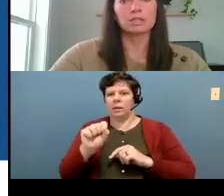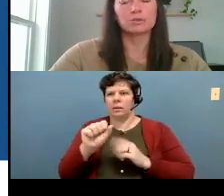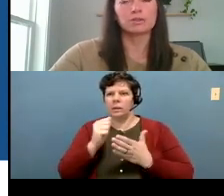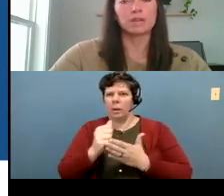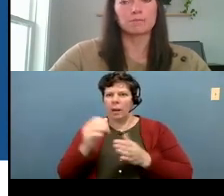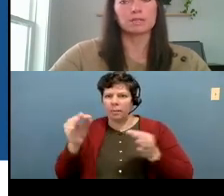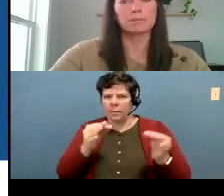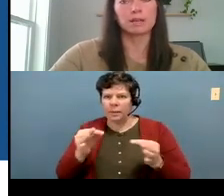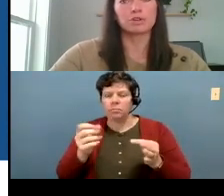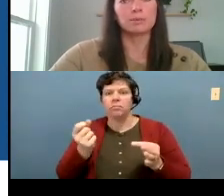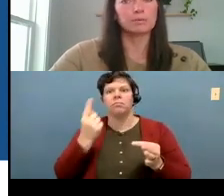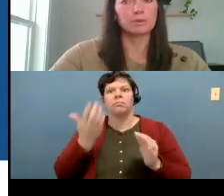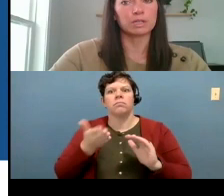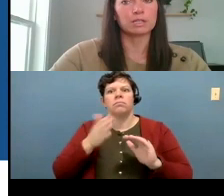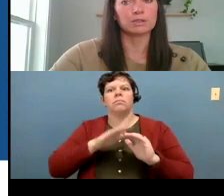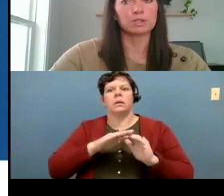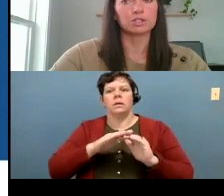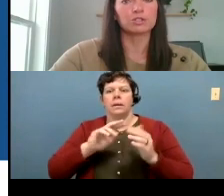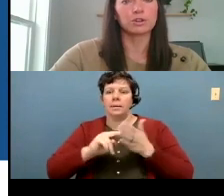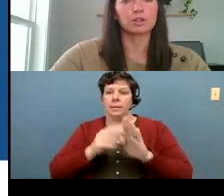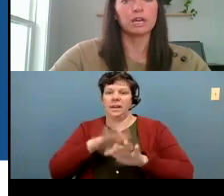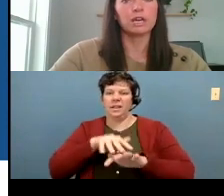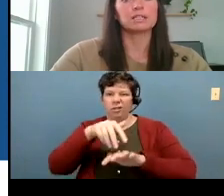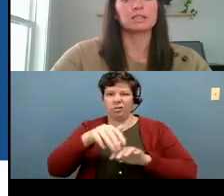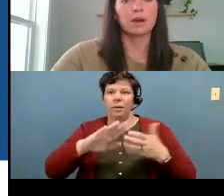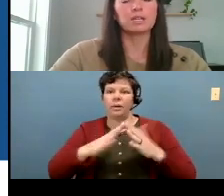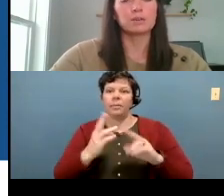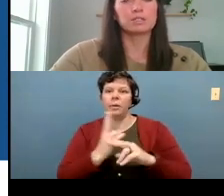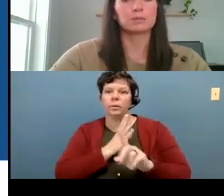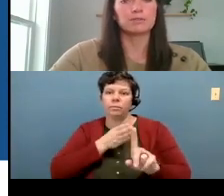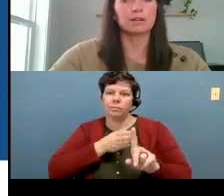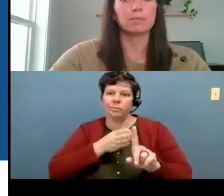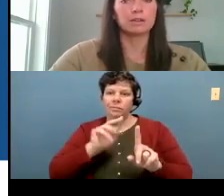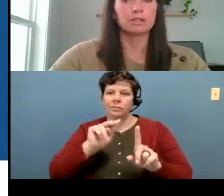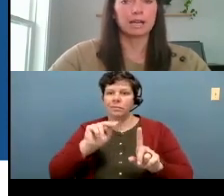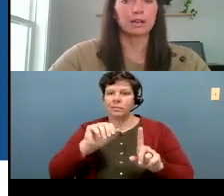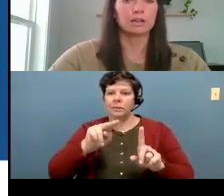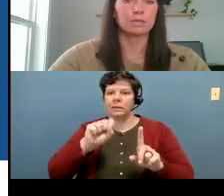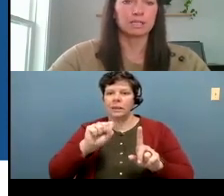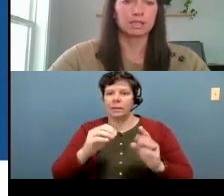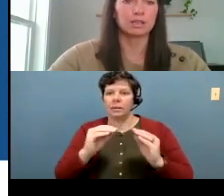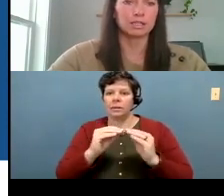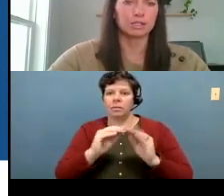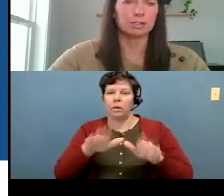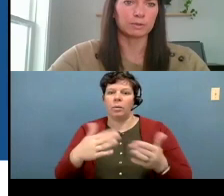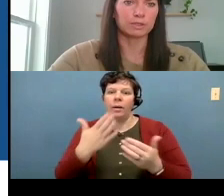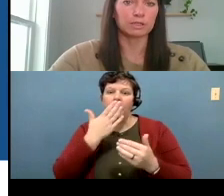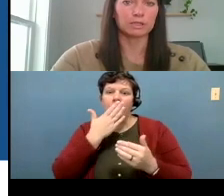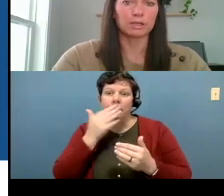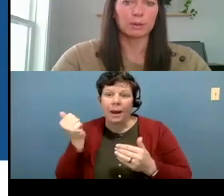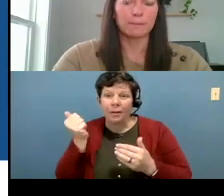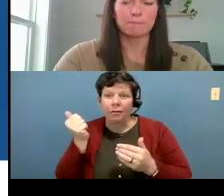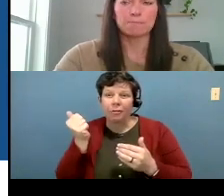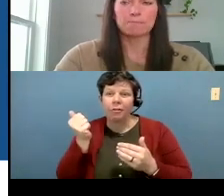increased the use of NamUs by tribal communities, which in turn is allowing NamUs to provide better data on missing Indigenous